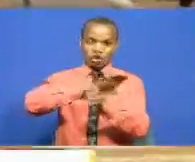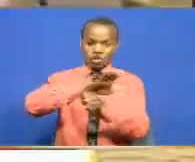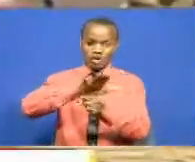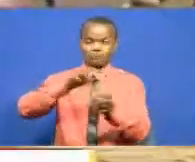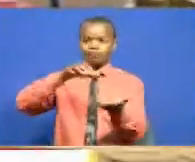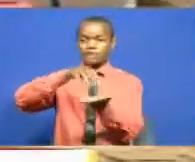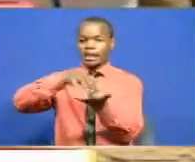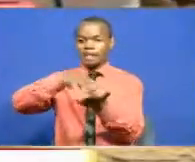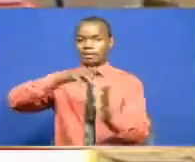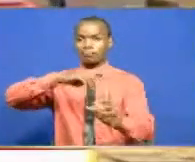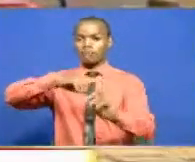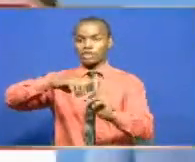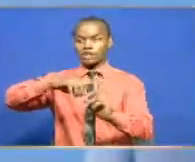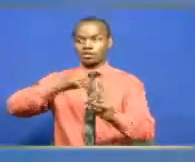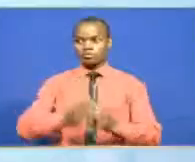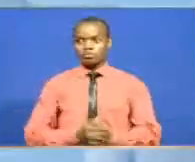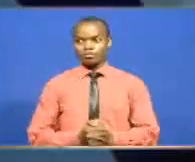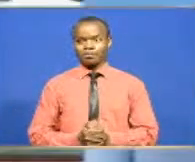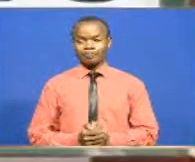Kenya.